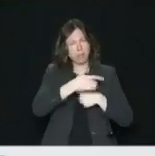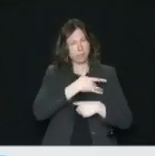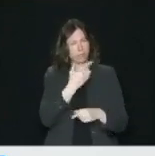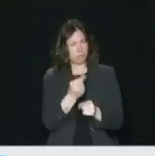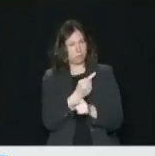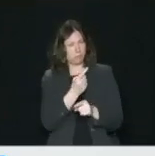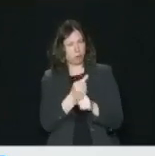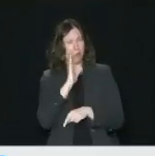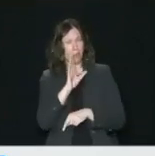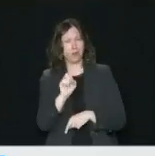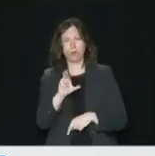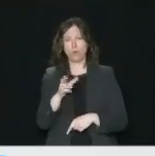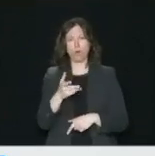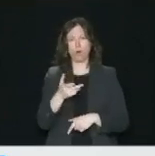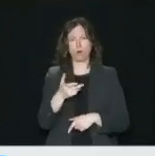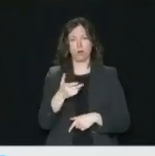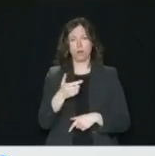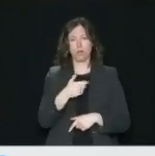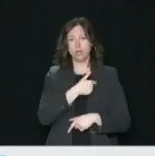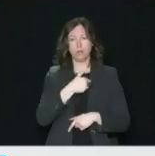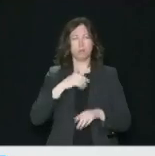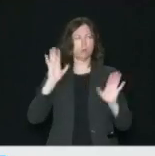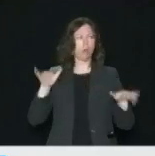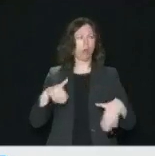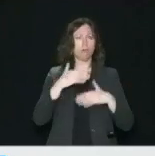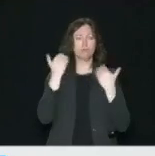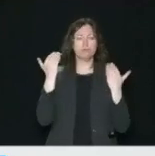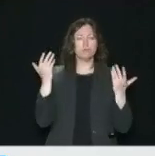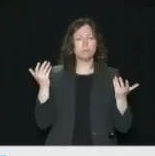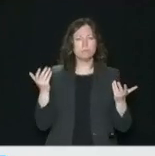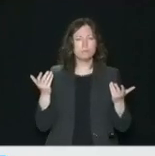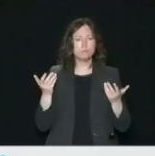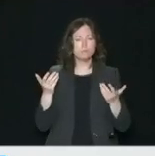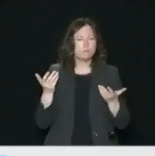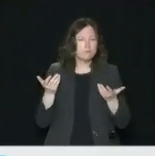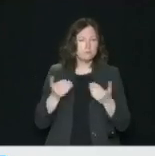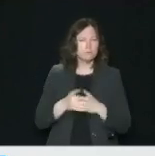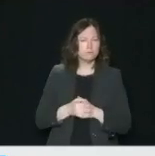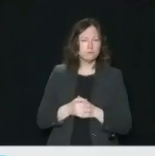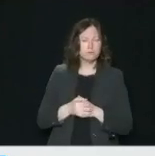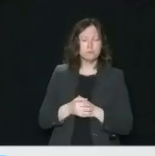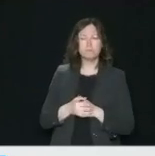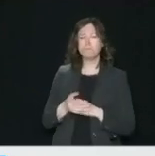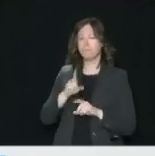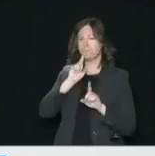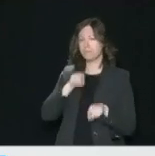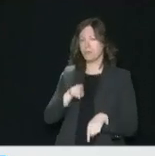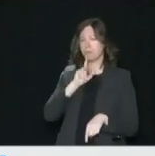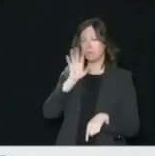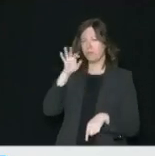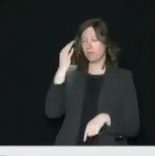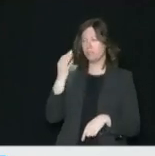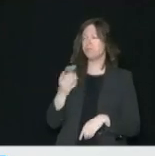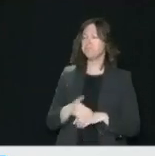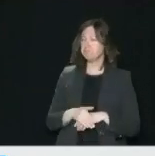very much. Normally, we would move on to questions at this point. I think we do have a technical problem, though. I'm unable to